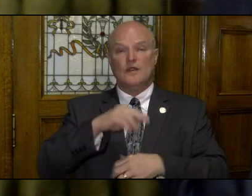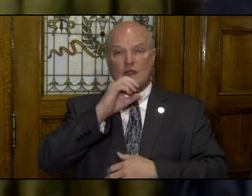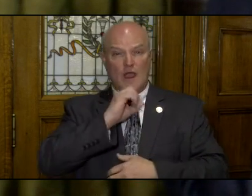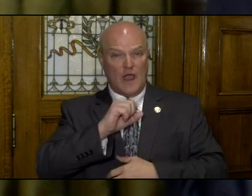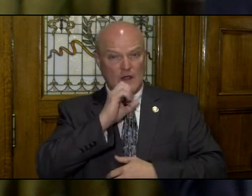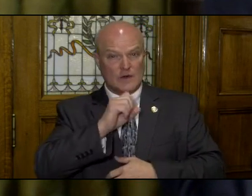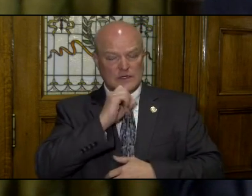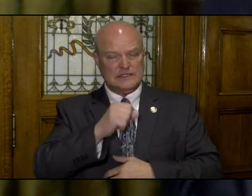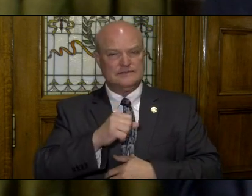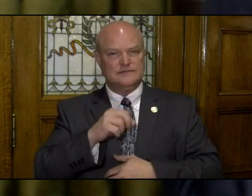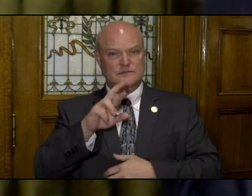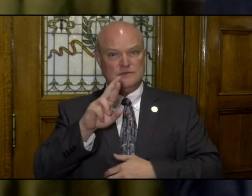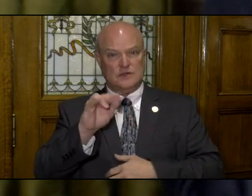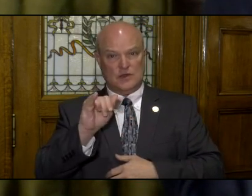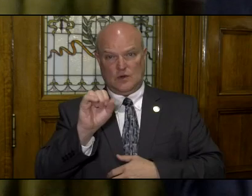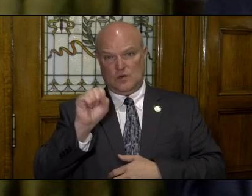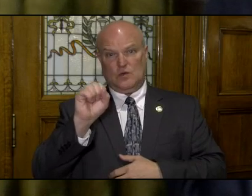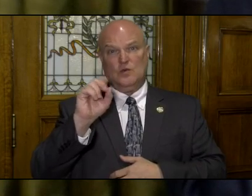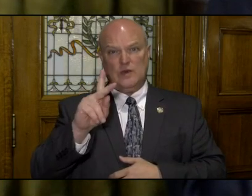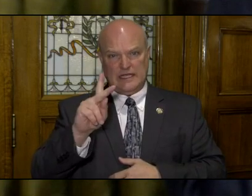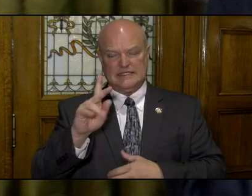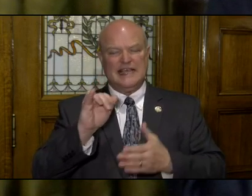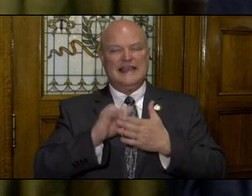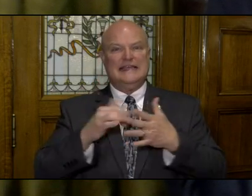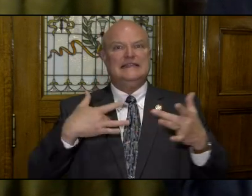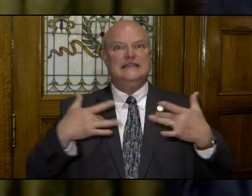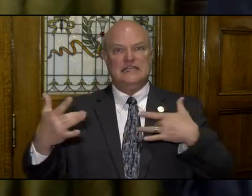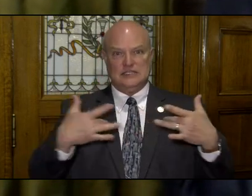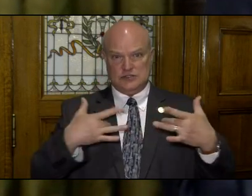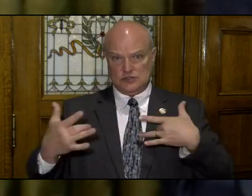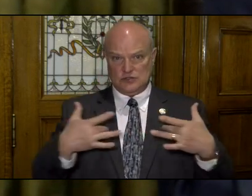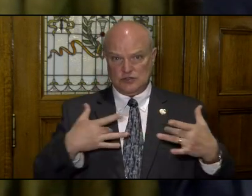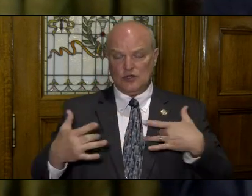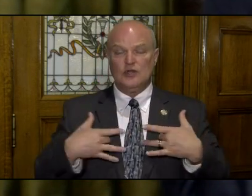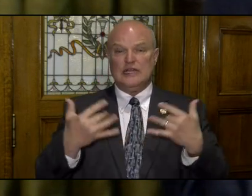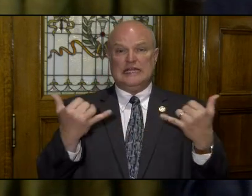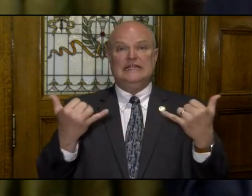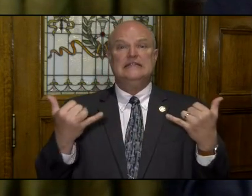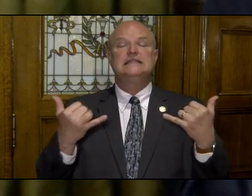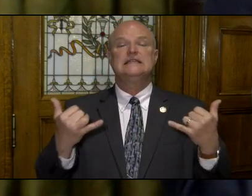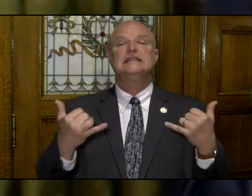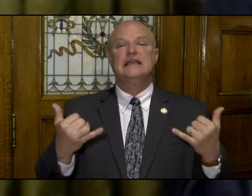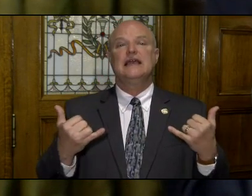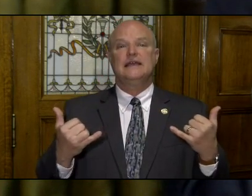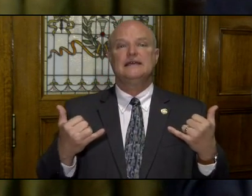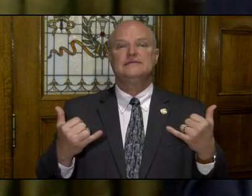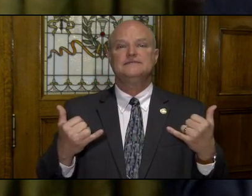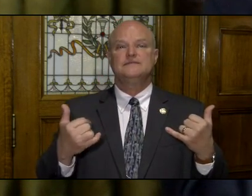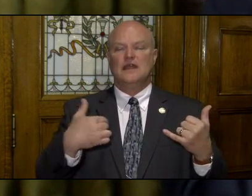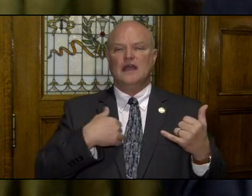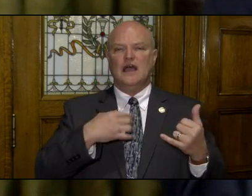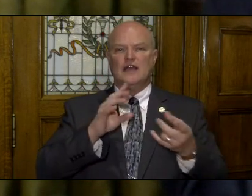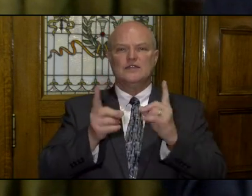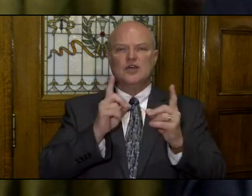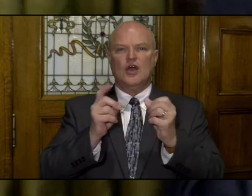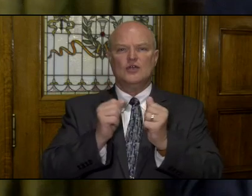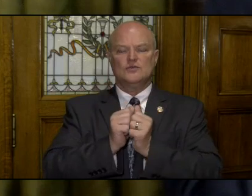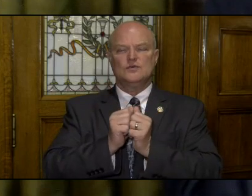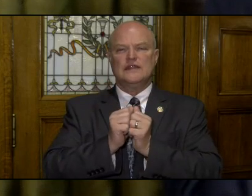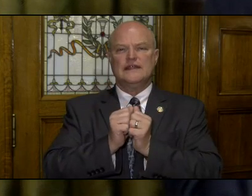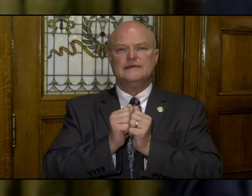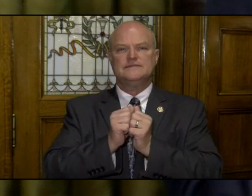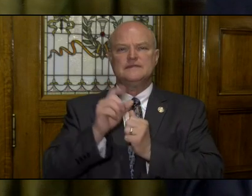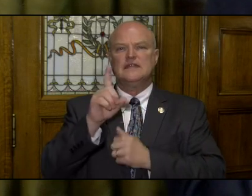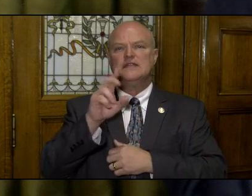are most at risk, and they're the greatest concern. And today, I've talked early today